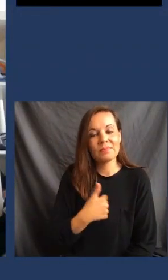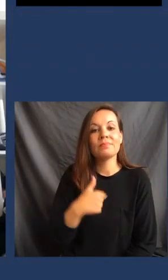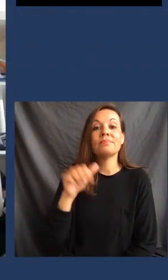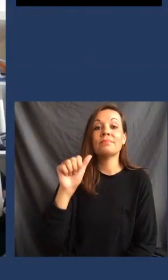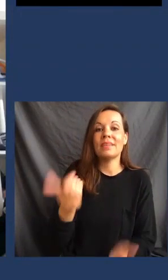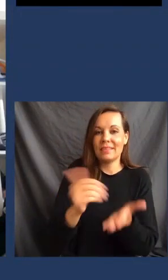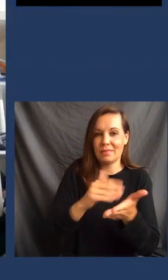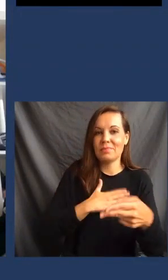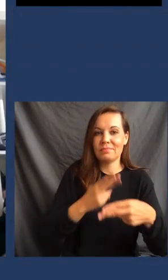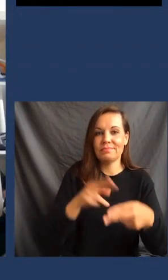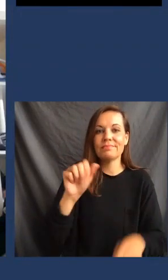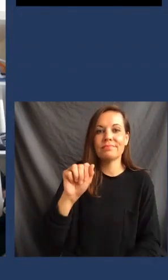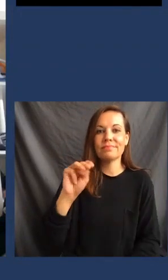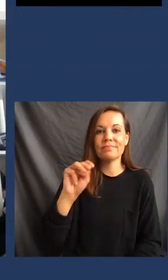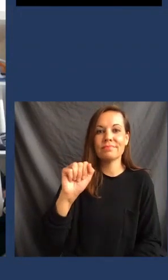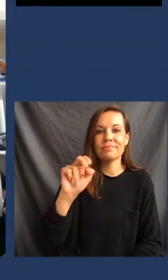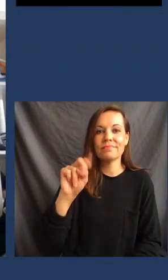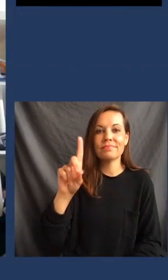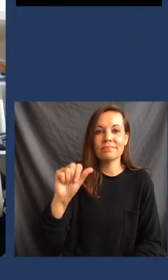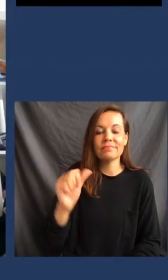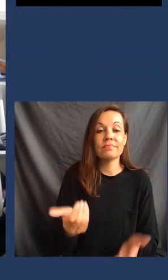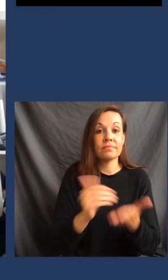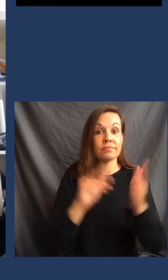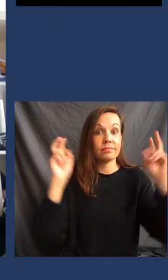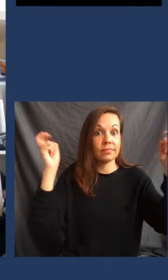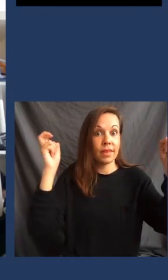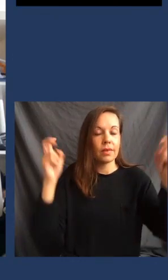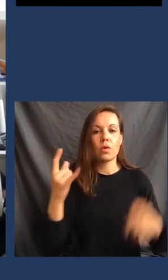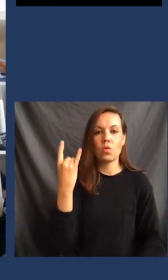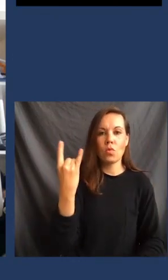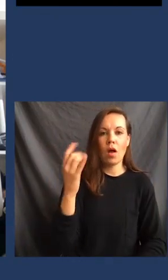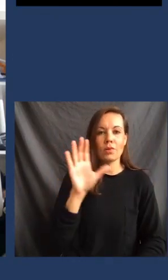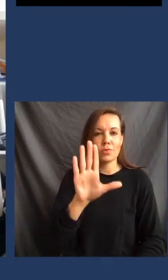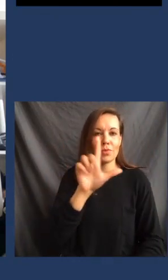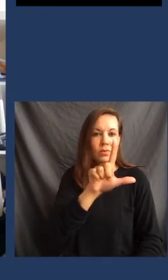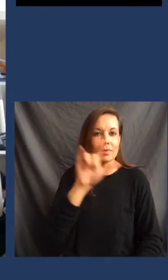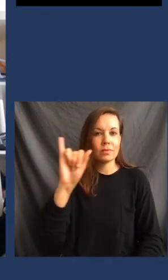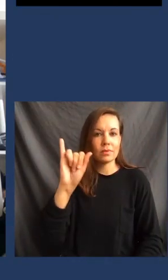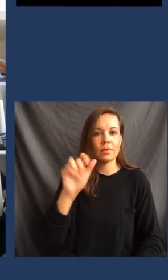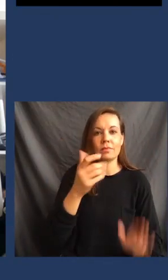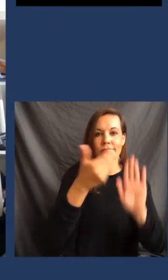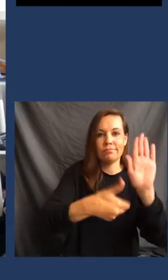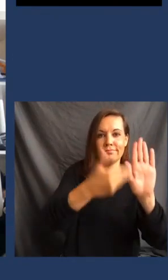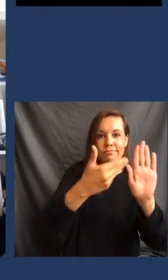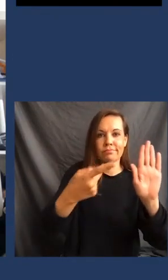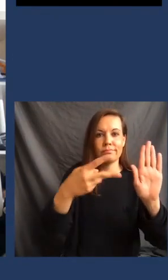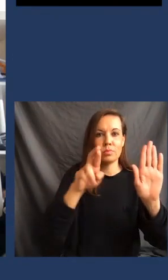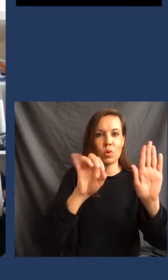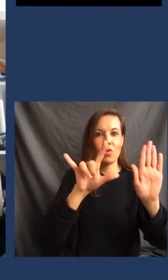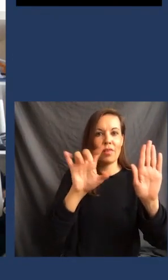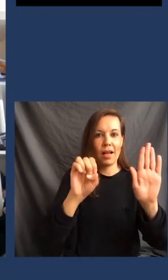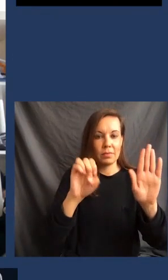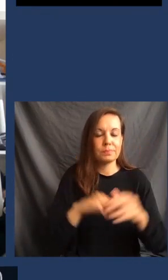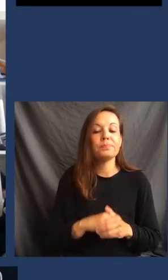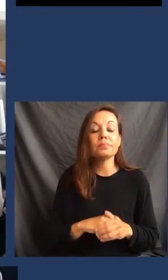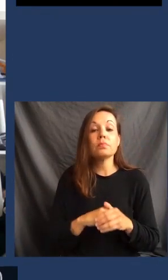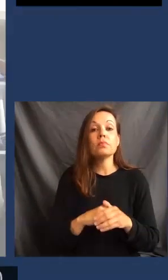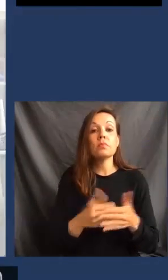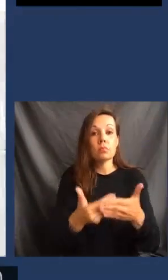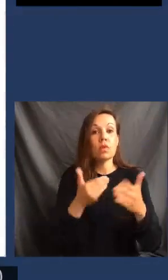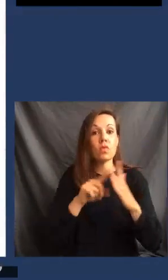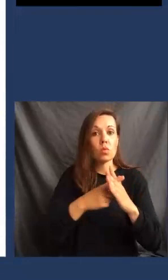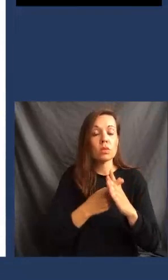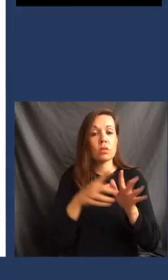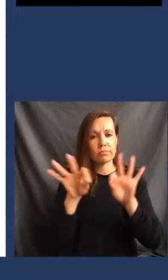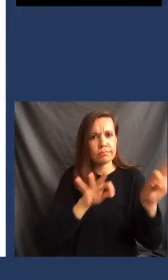is Amanda, and welcome to the Rock Your LinkedIn Profile workshop today. Before we get started, I wanted to share that